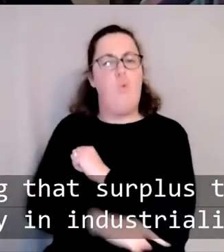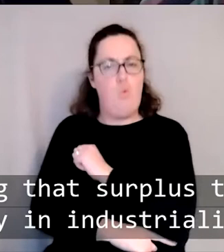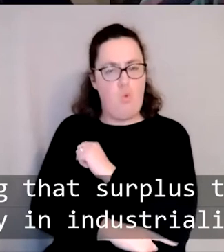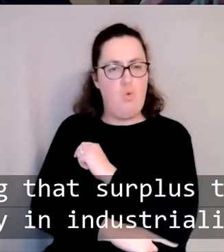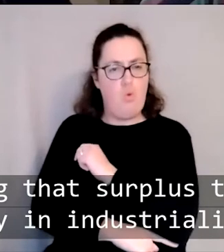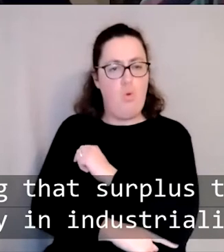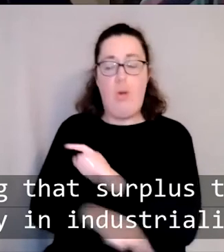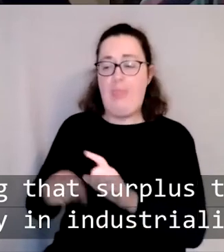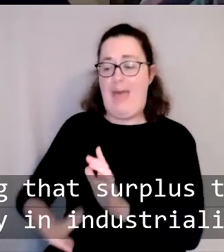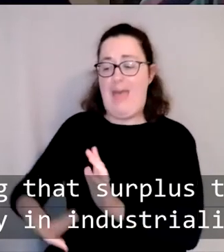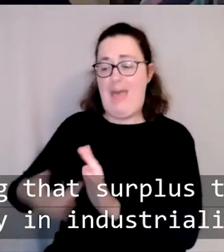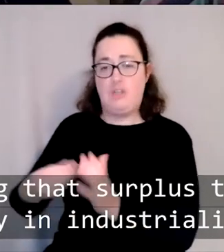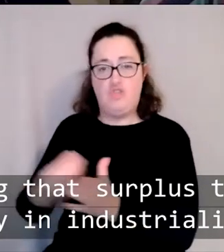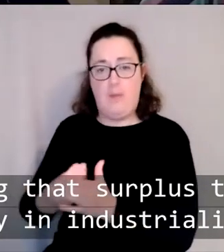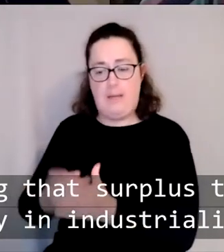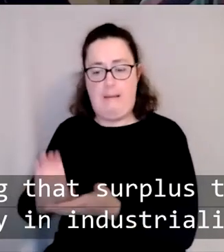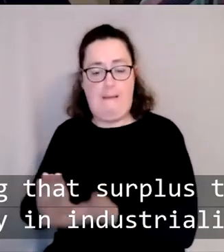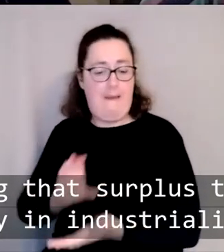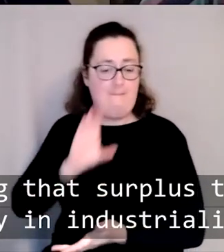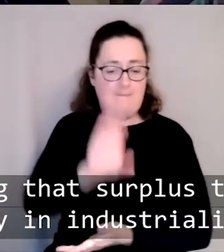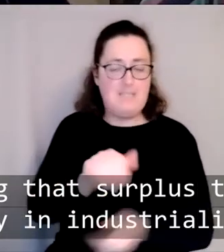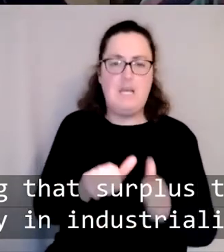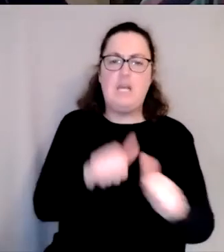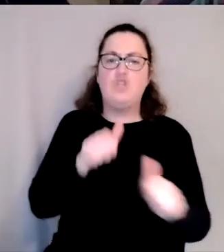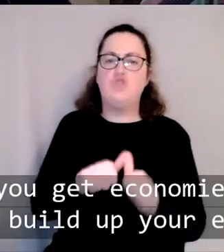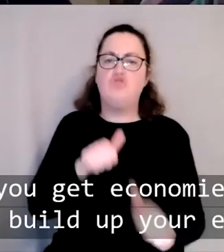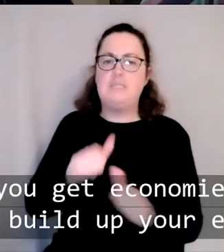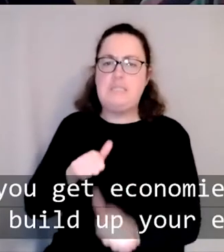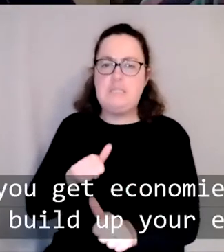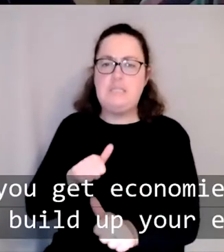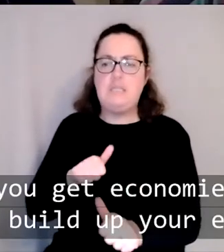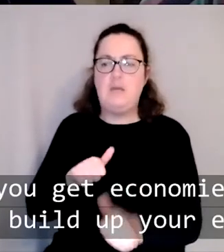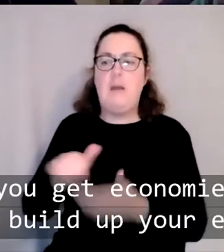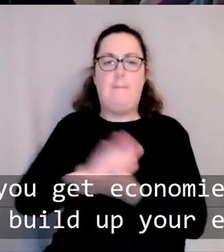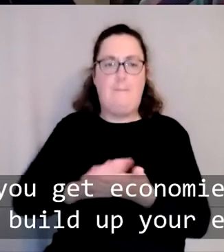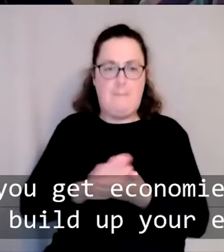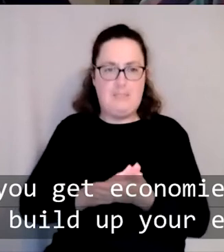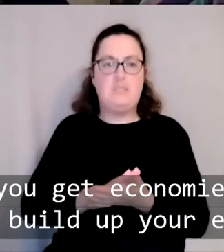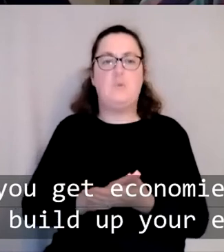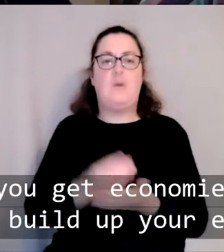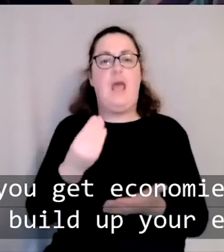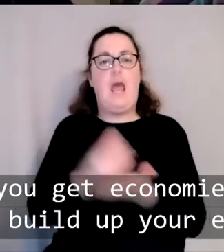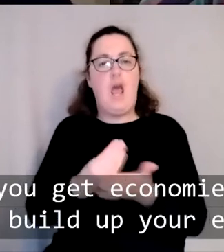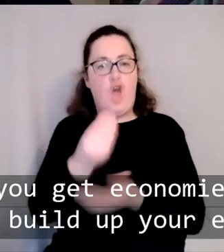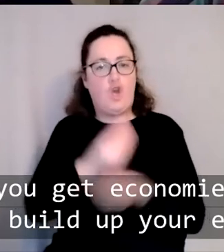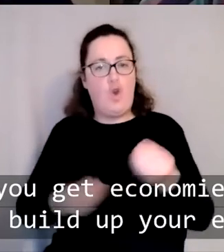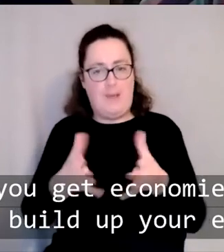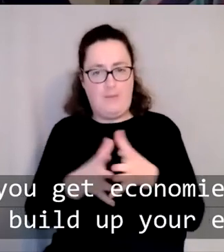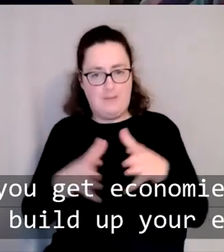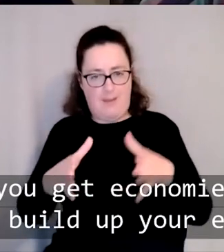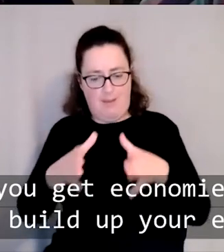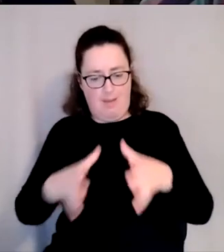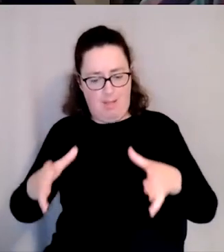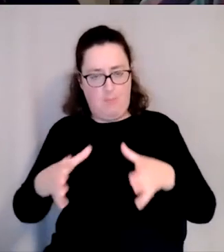that surplus to invest heavily in industrialization, through which you get economies of scale and you build up